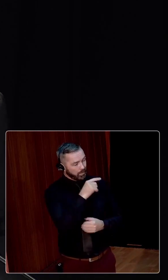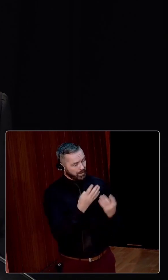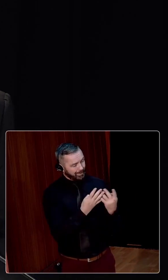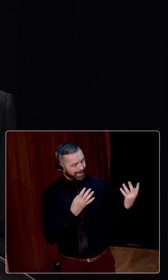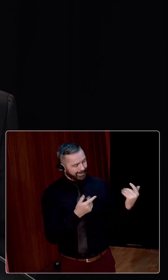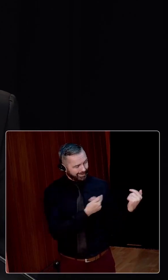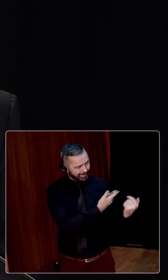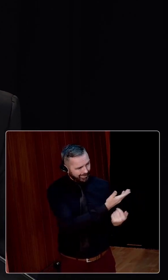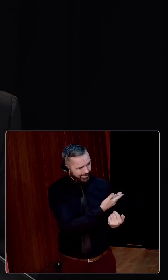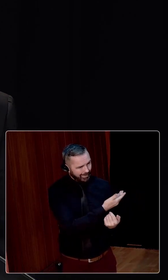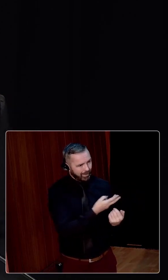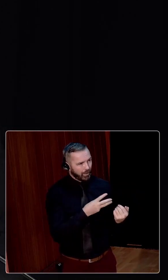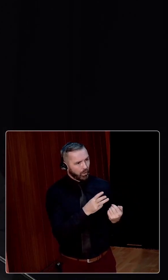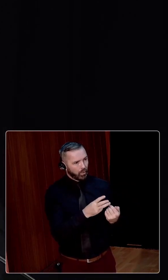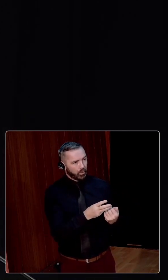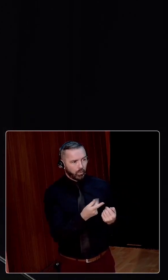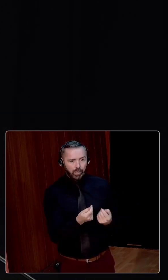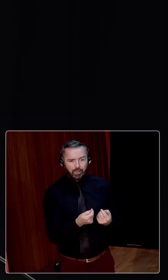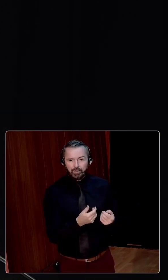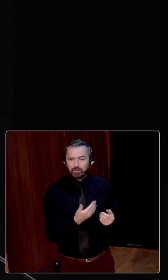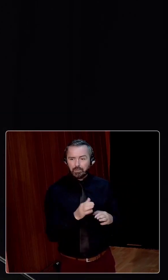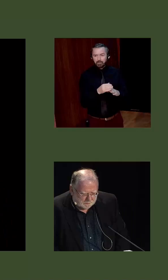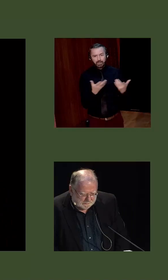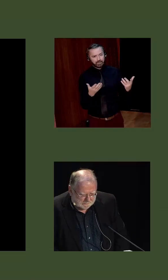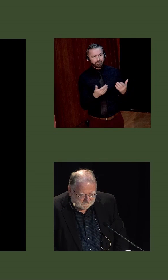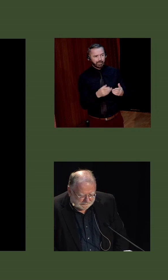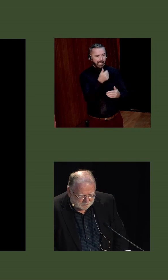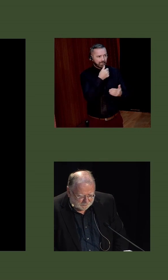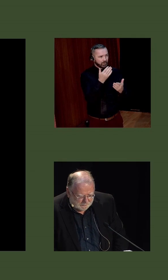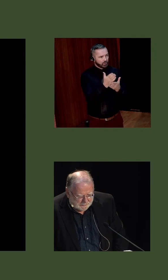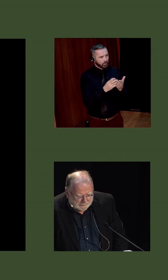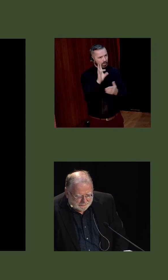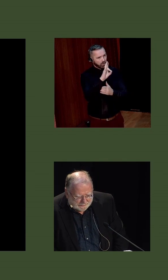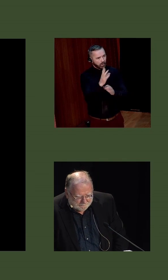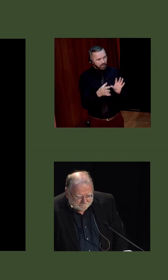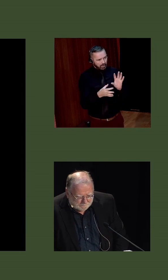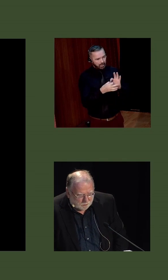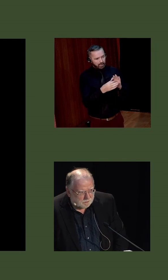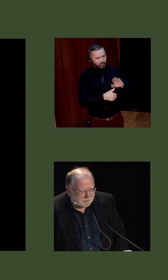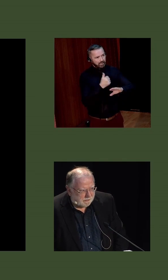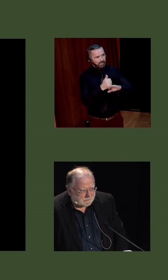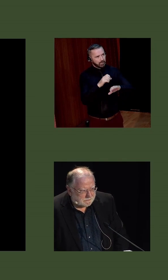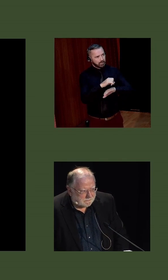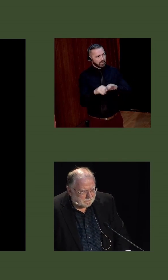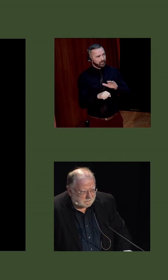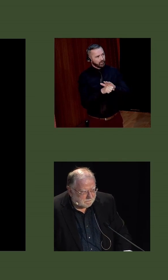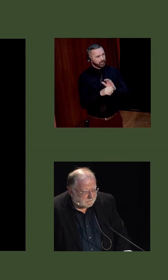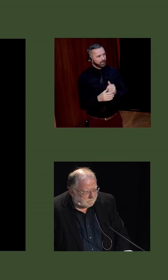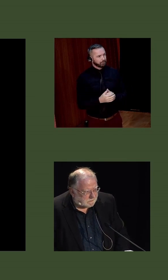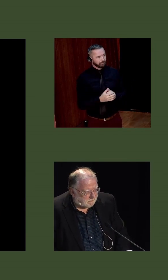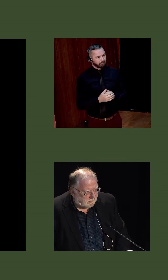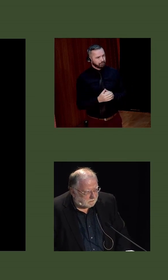panel will cast extra light on some of the questions that relate closely to the establishment of the state.